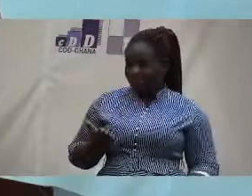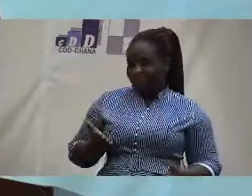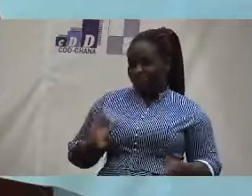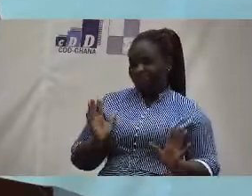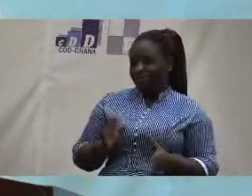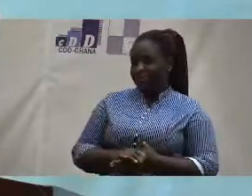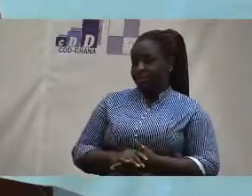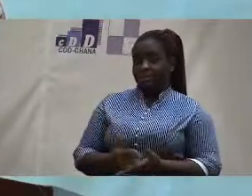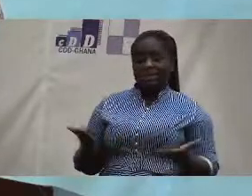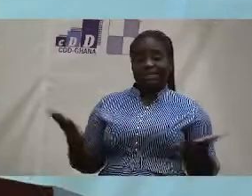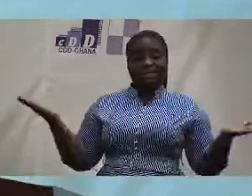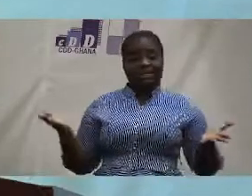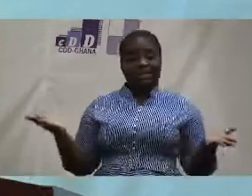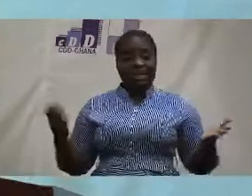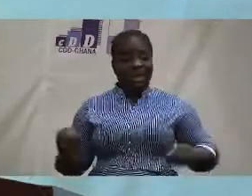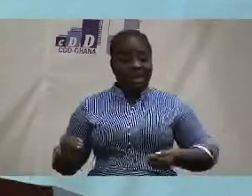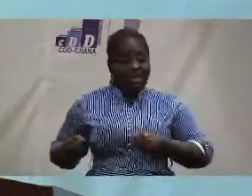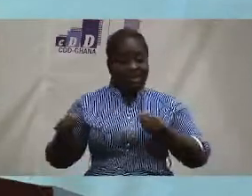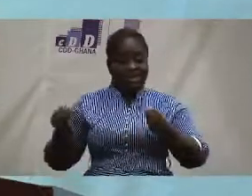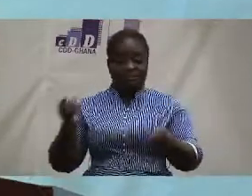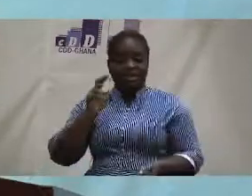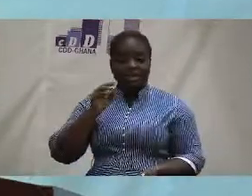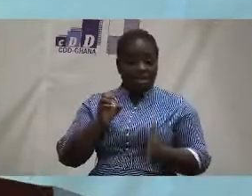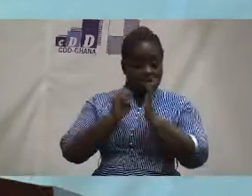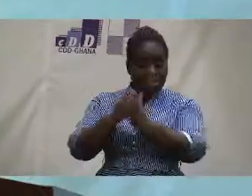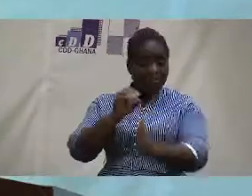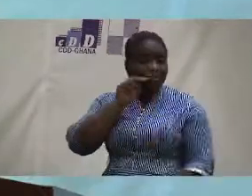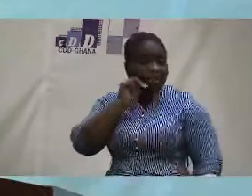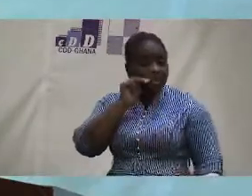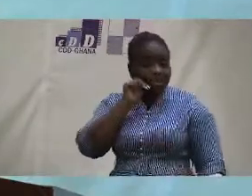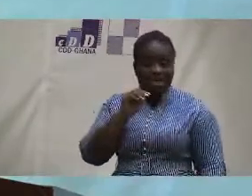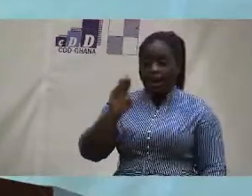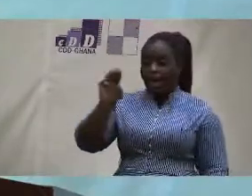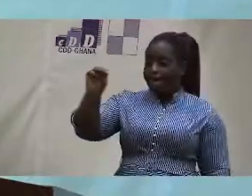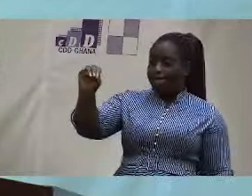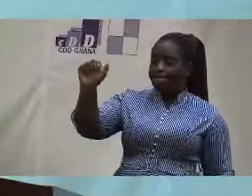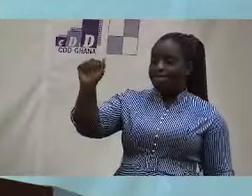bidding. And here I gave the example of Nigeria and Mali